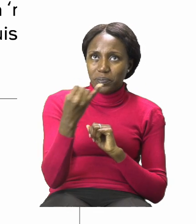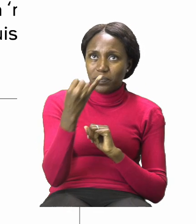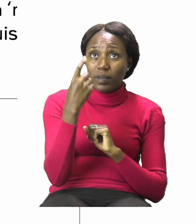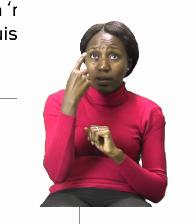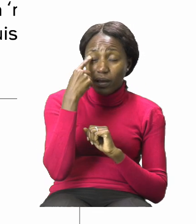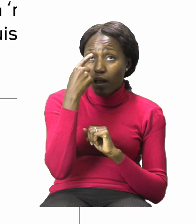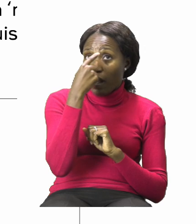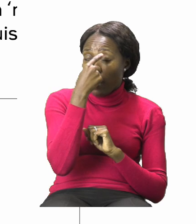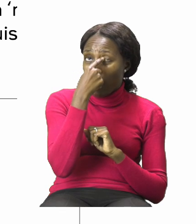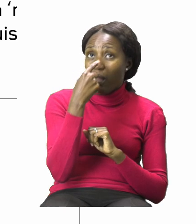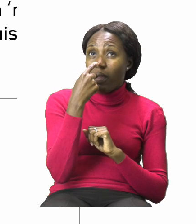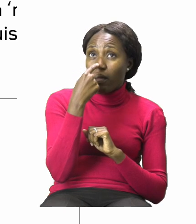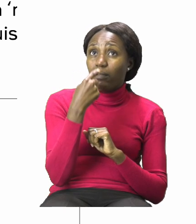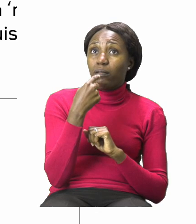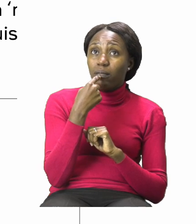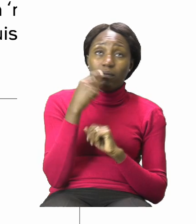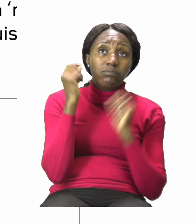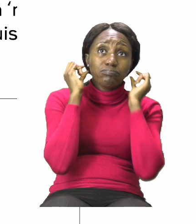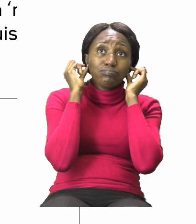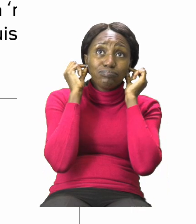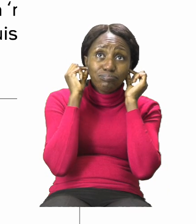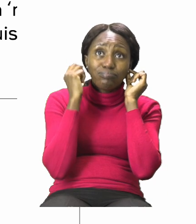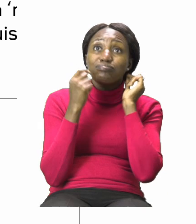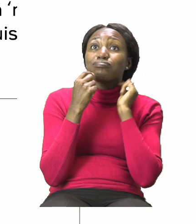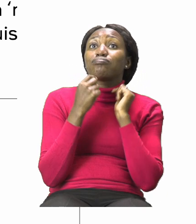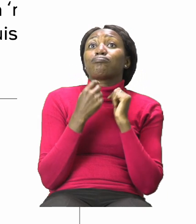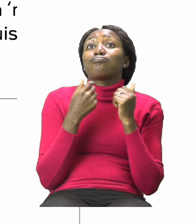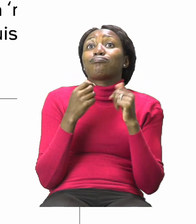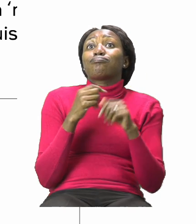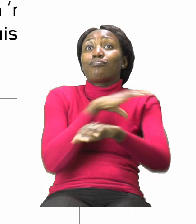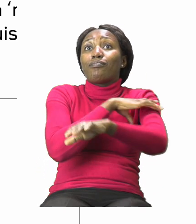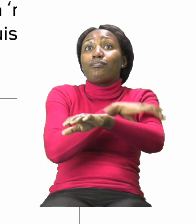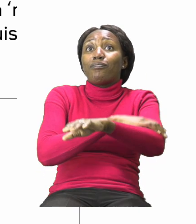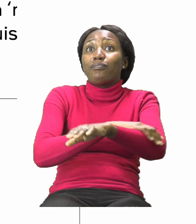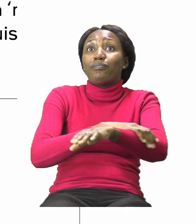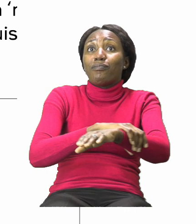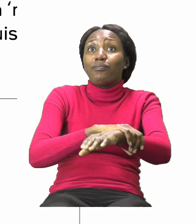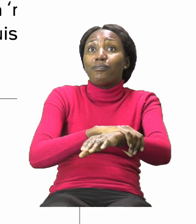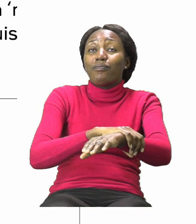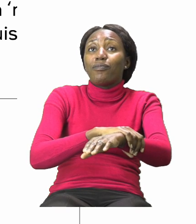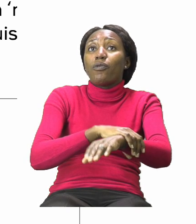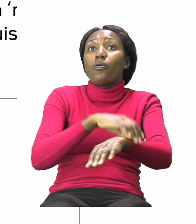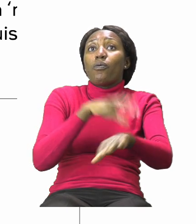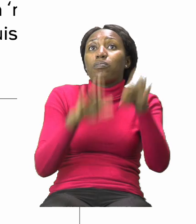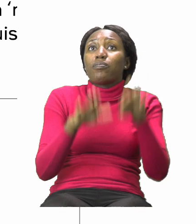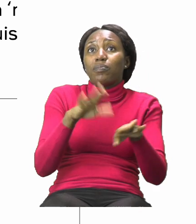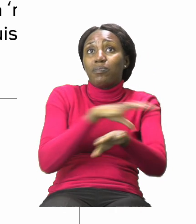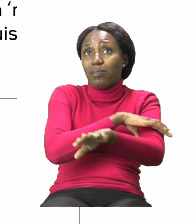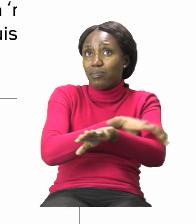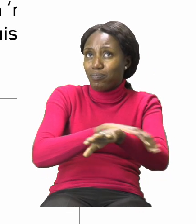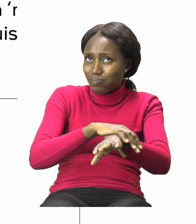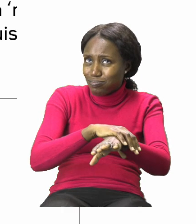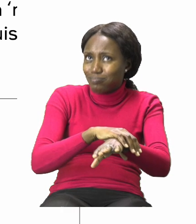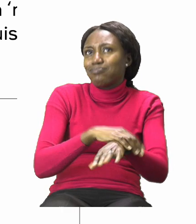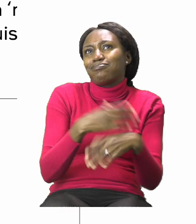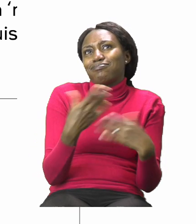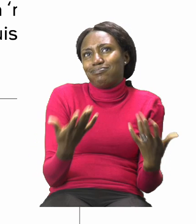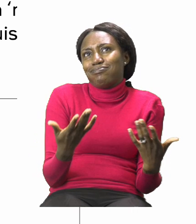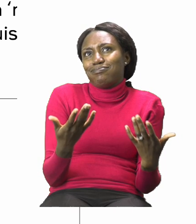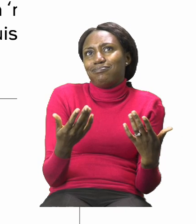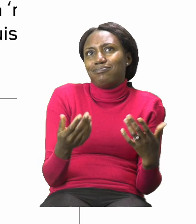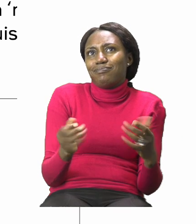ears, noses, mouths, legs, arms. Draw the beautiful day with